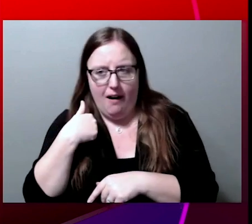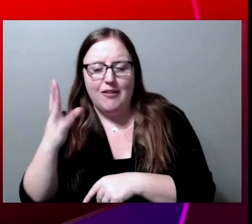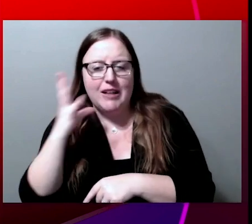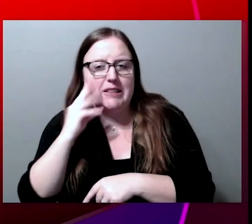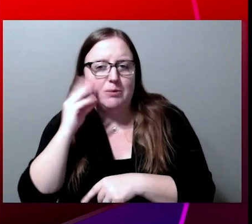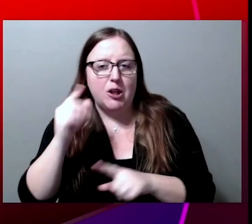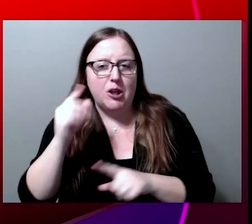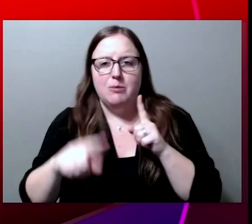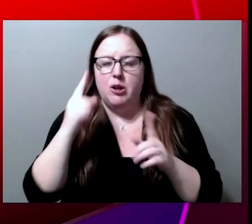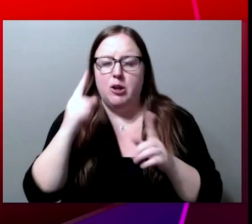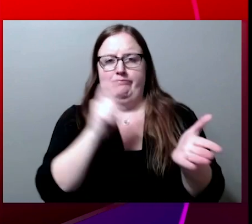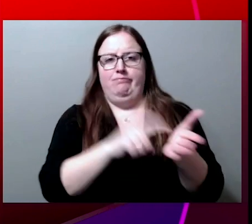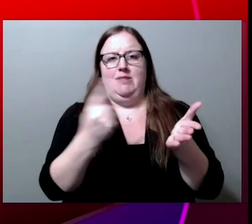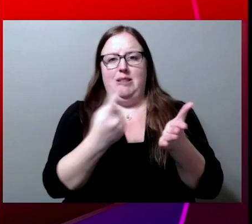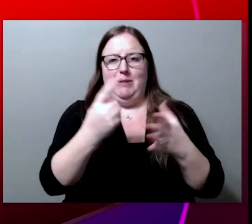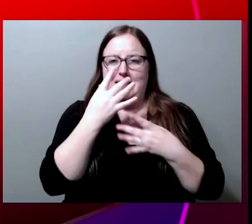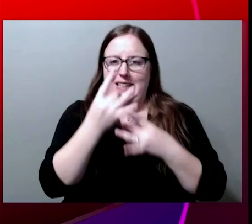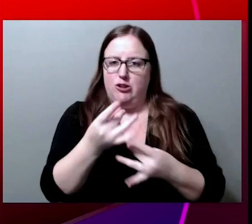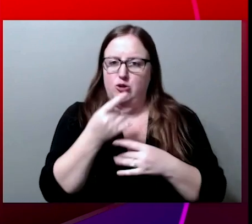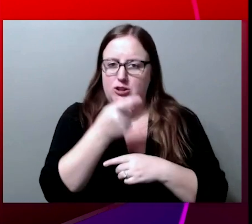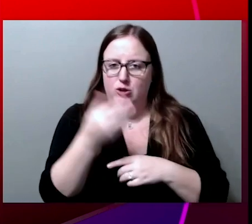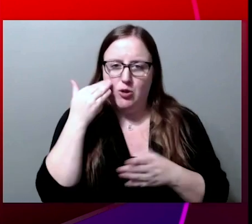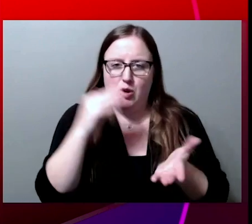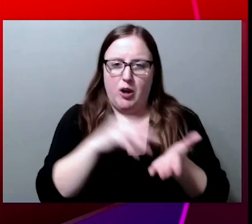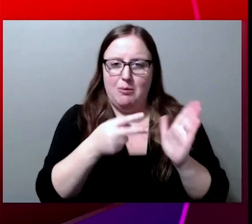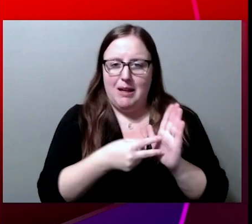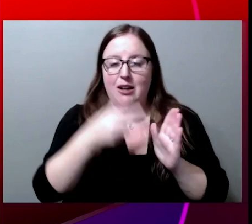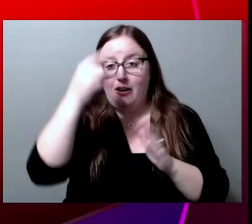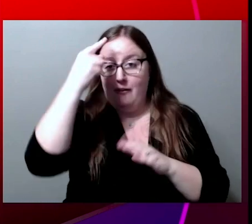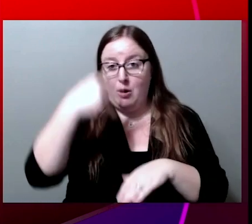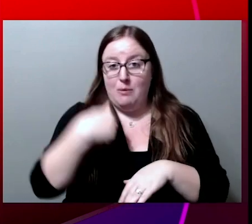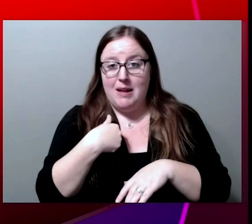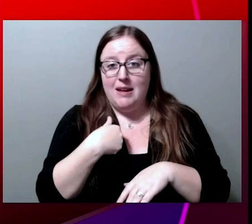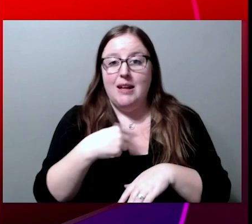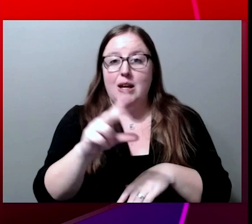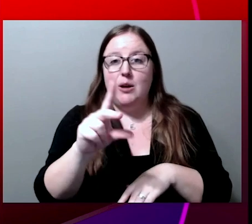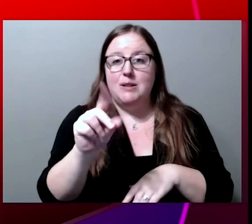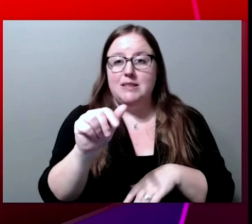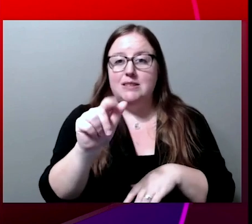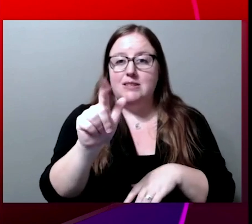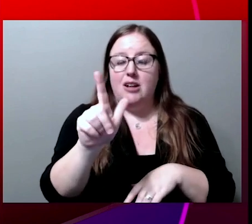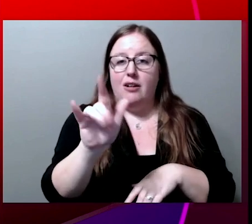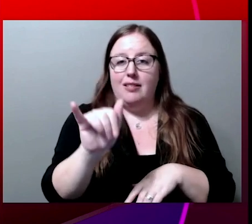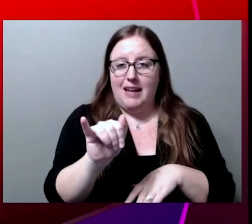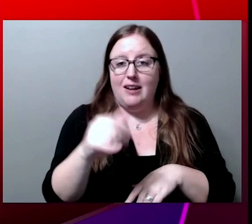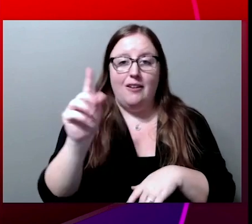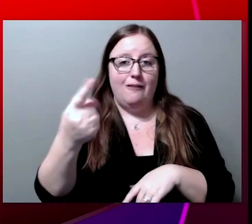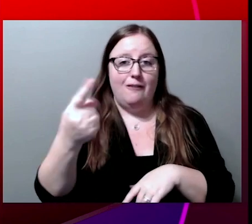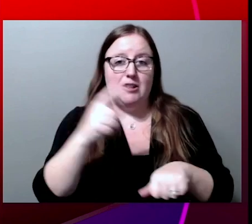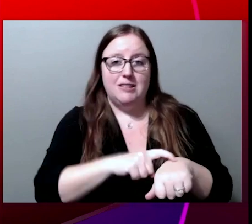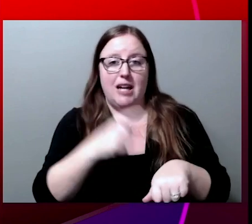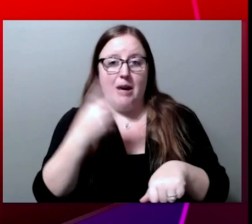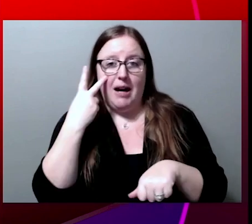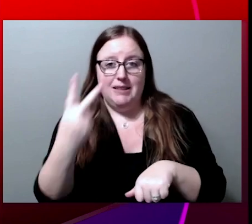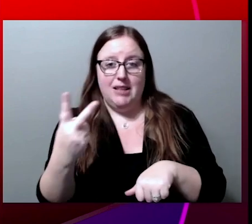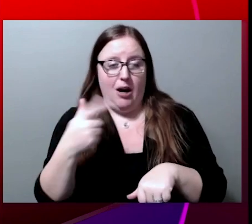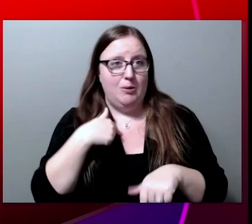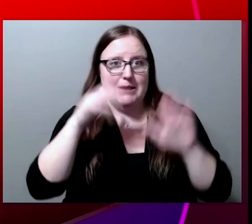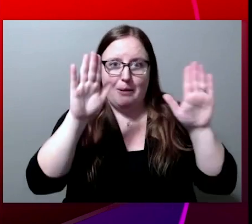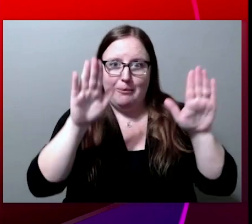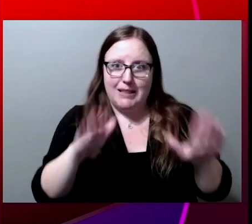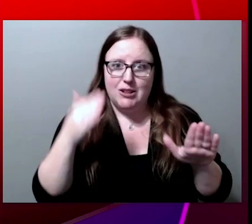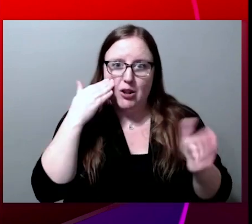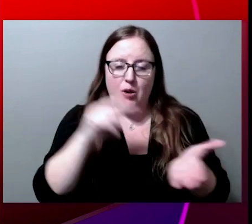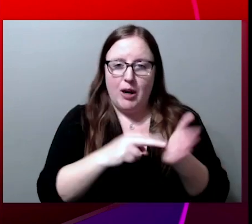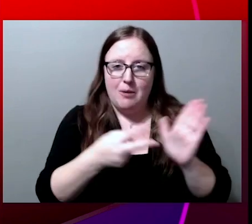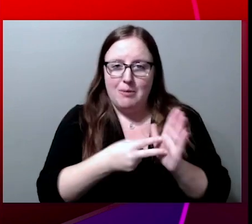piqued our interest, right? For me, it was Dolly, for example, right? The first time I saw Dolly, it was amazing. You type in,